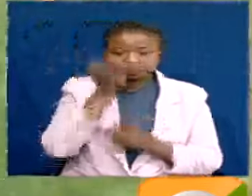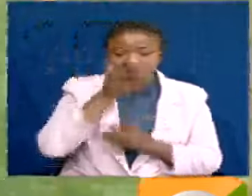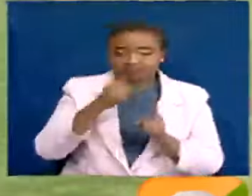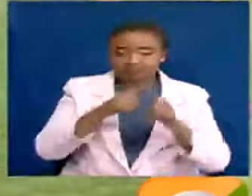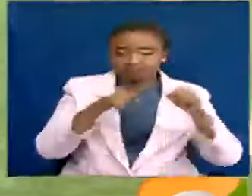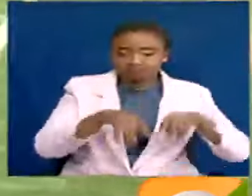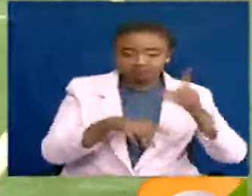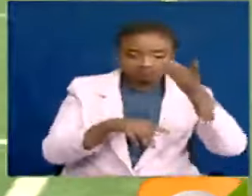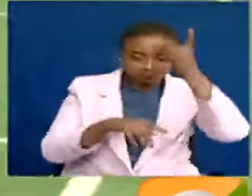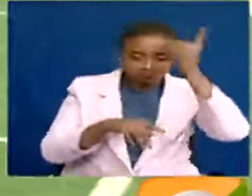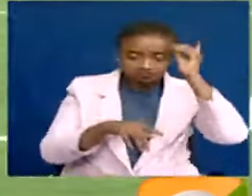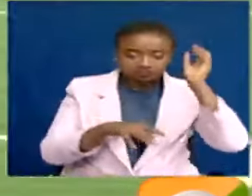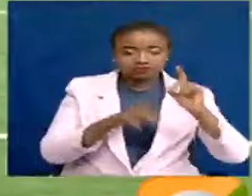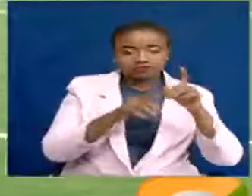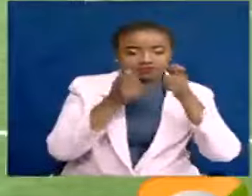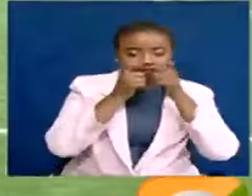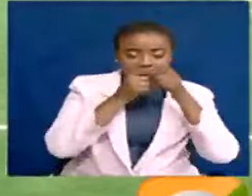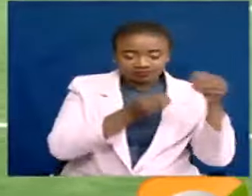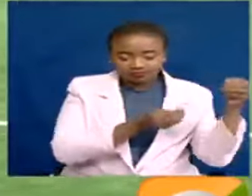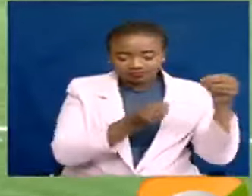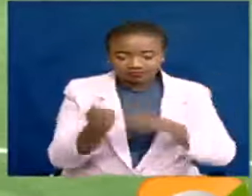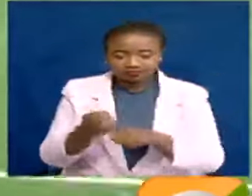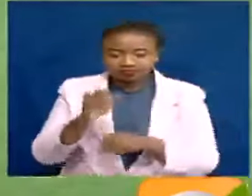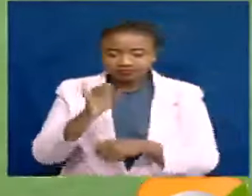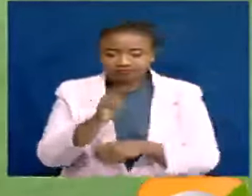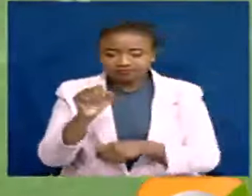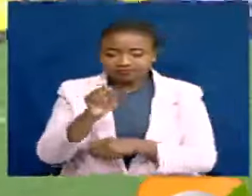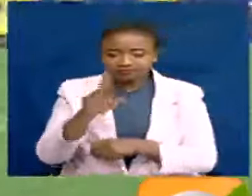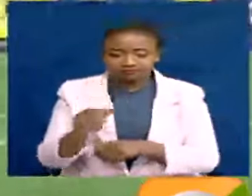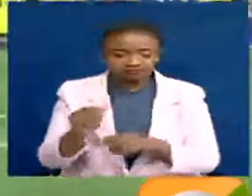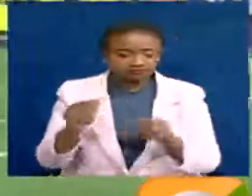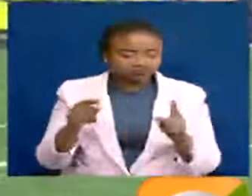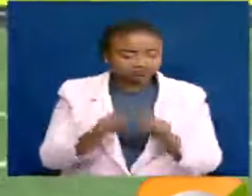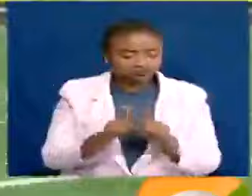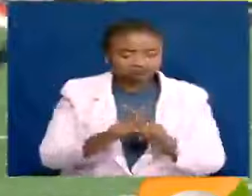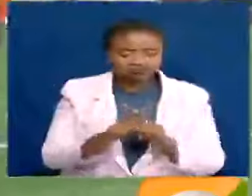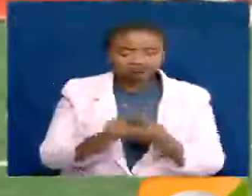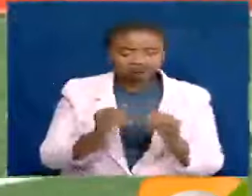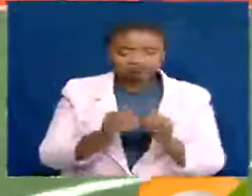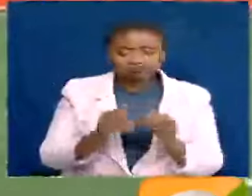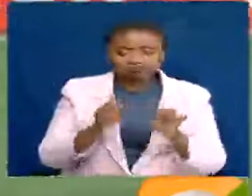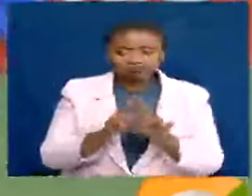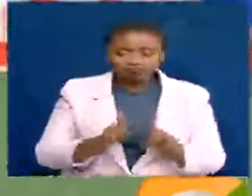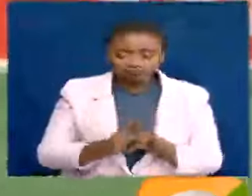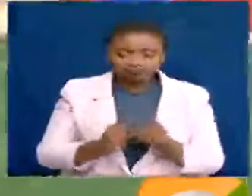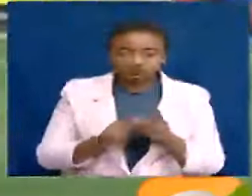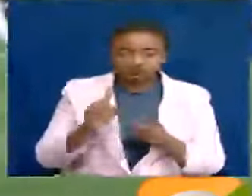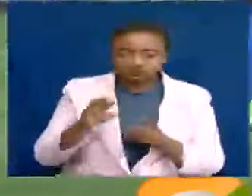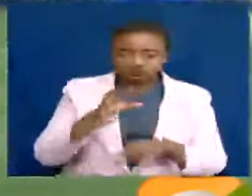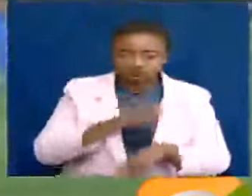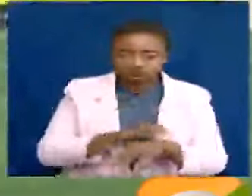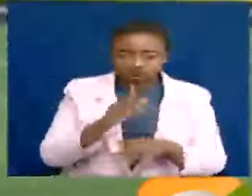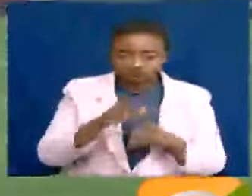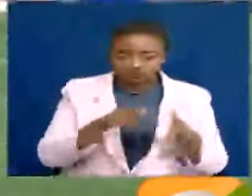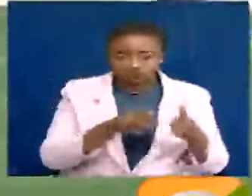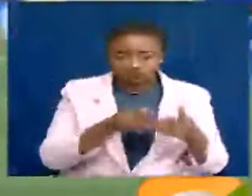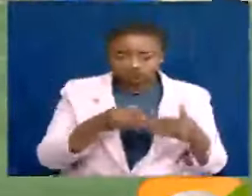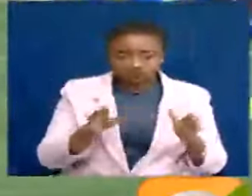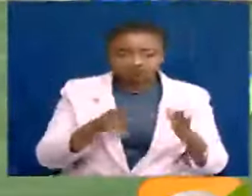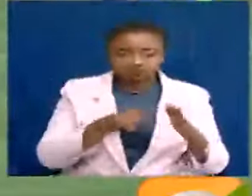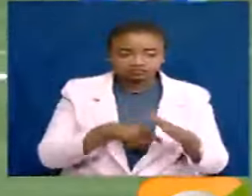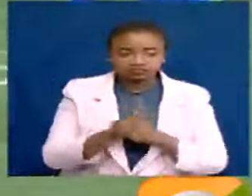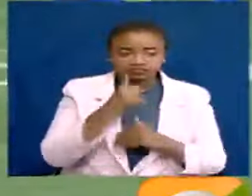Tusker FC hit Mara Sugar by the same margin. Barely a minute into the game, the Brewers got their opening goal through